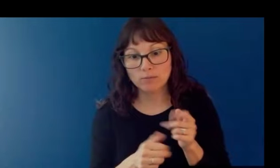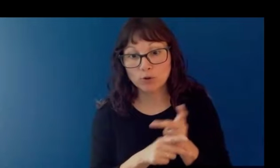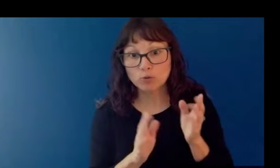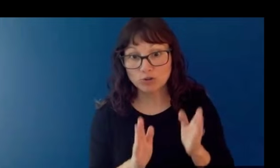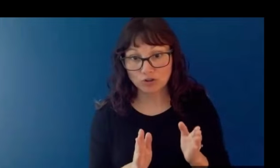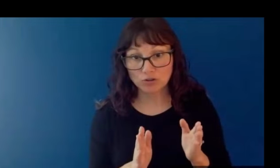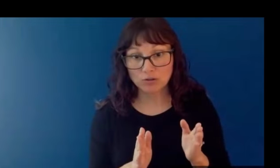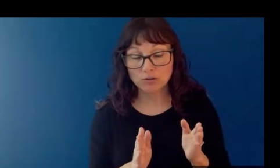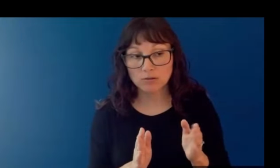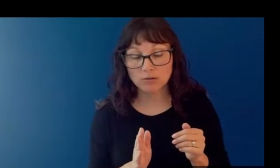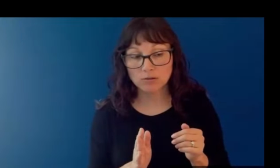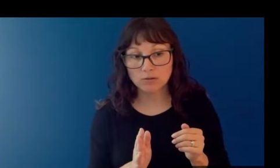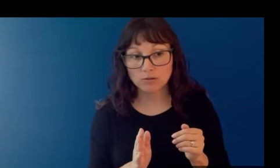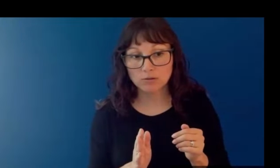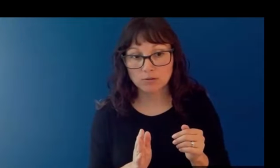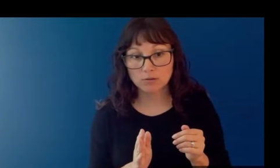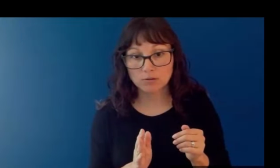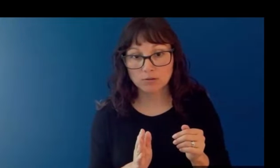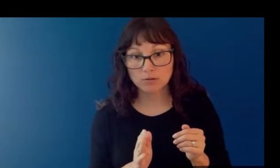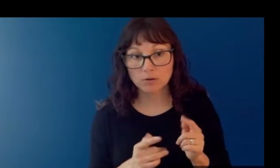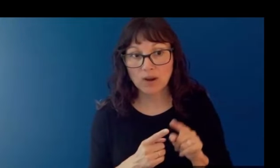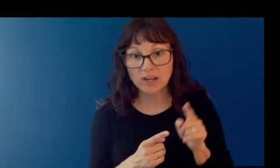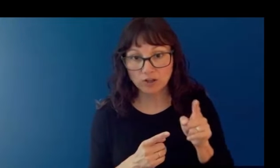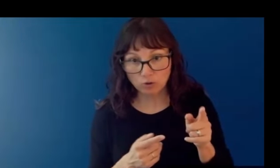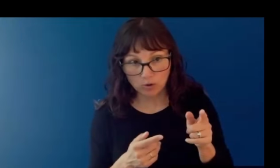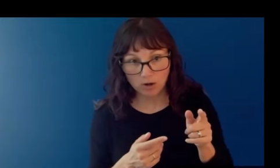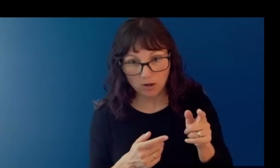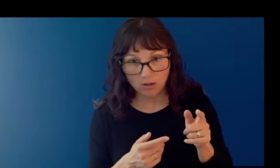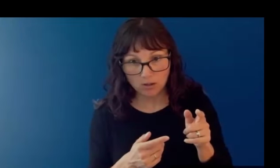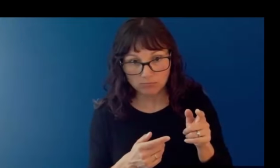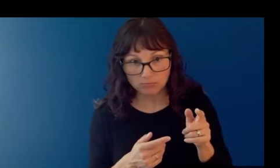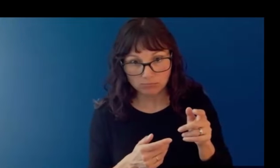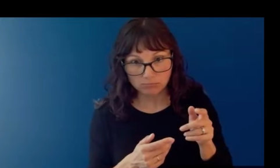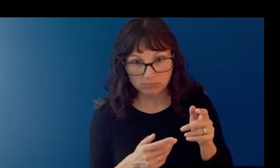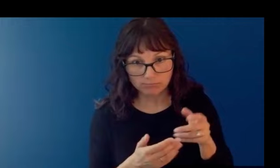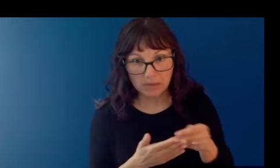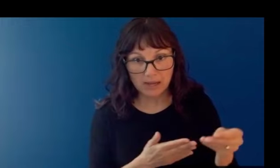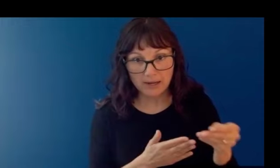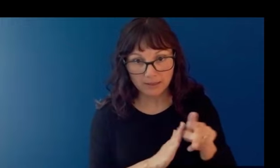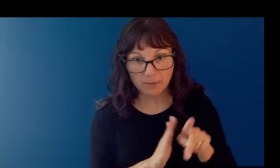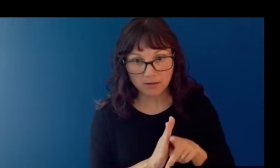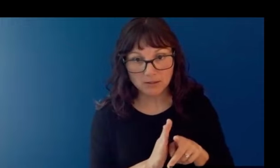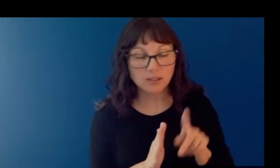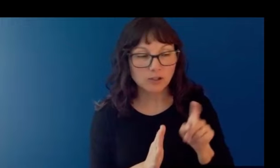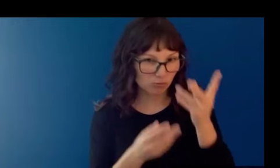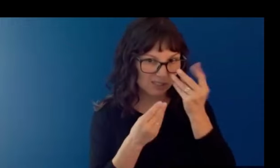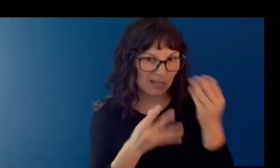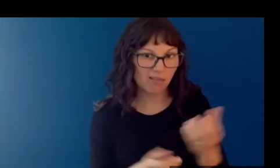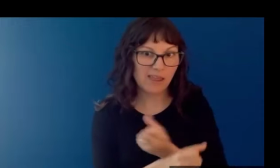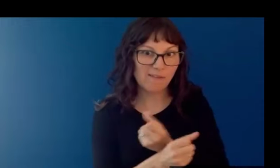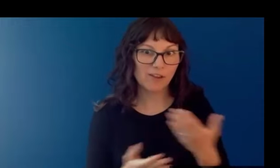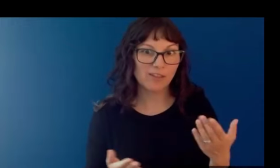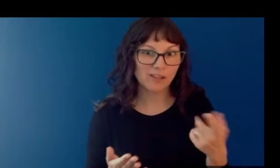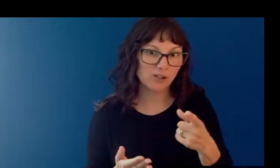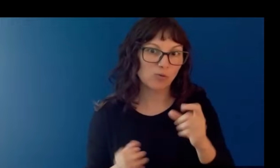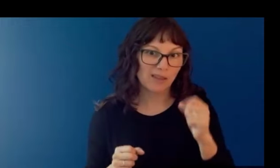producer, when you're securing your policies, that you give them all the information you can think